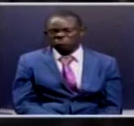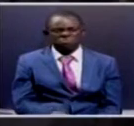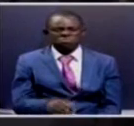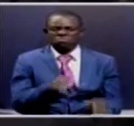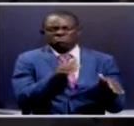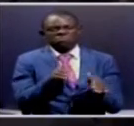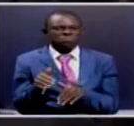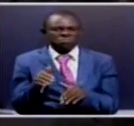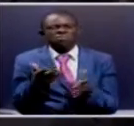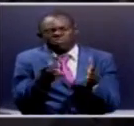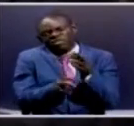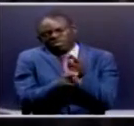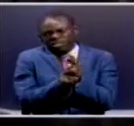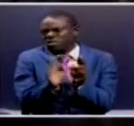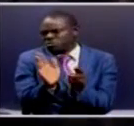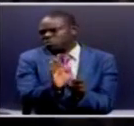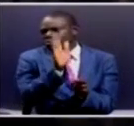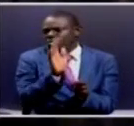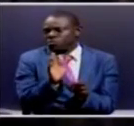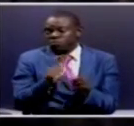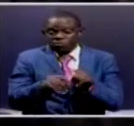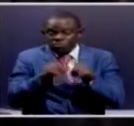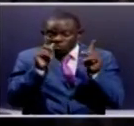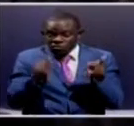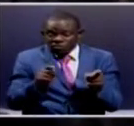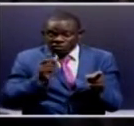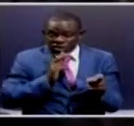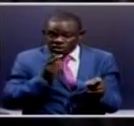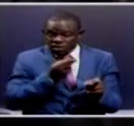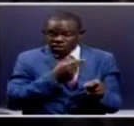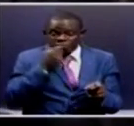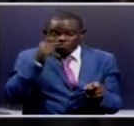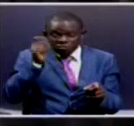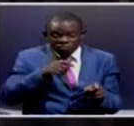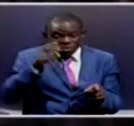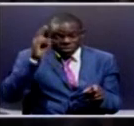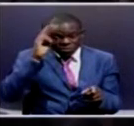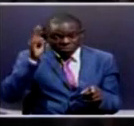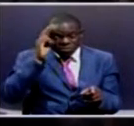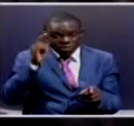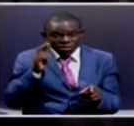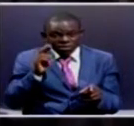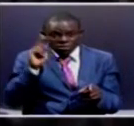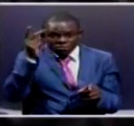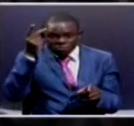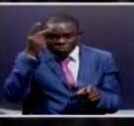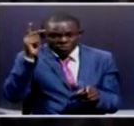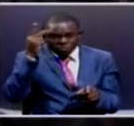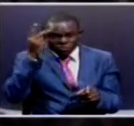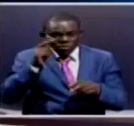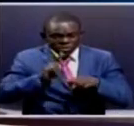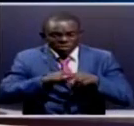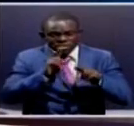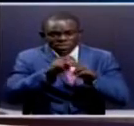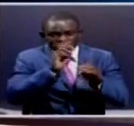want to practice, Gravasio, politics of engagement, not politics of withdrawal. I want to go and sit. Politics of engagement